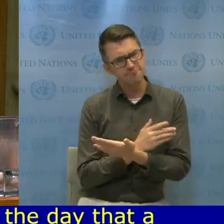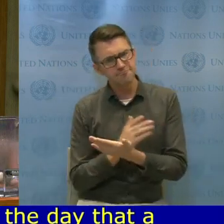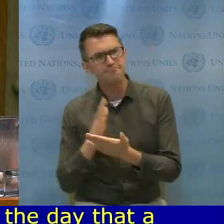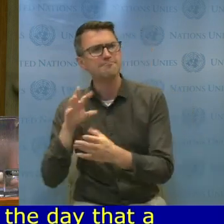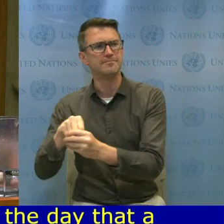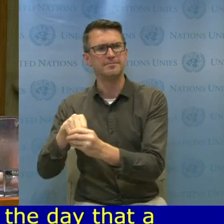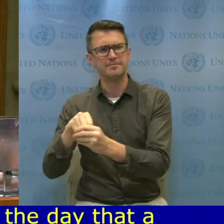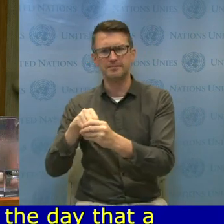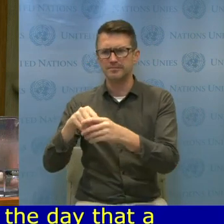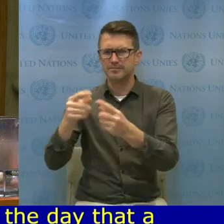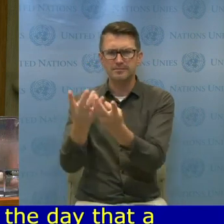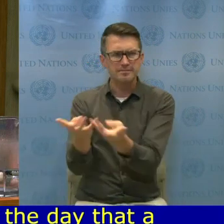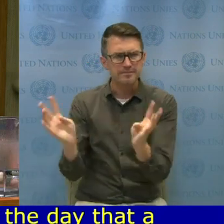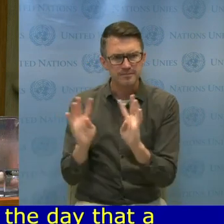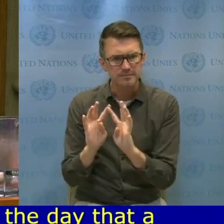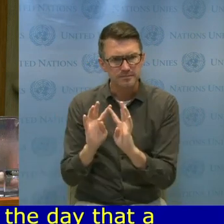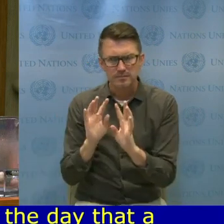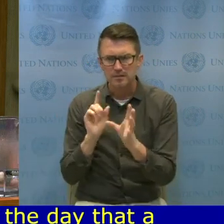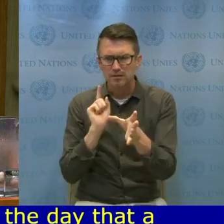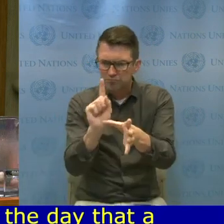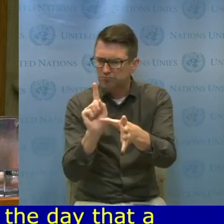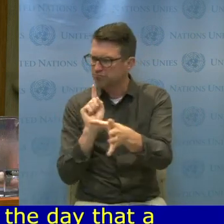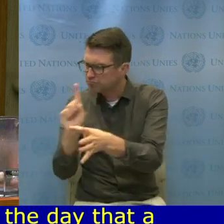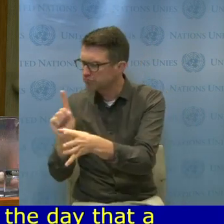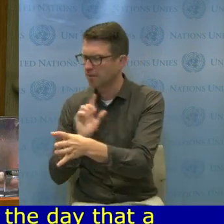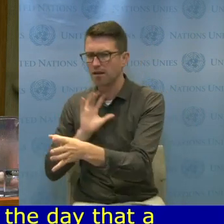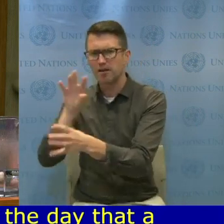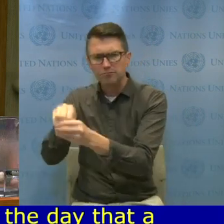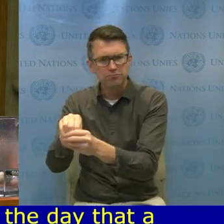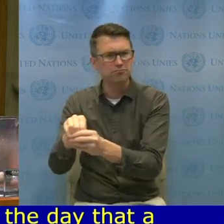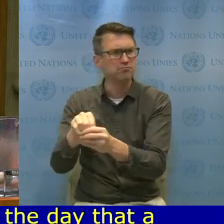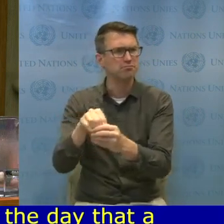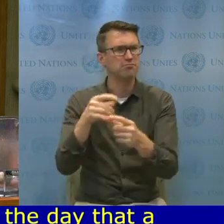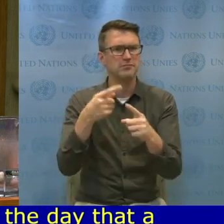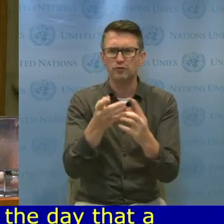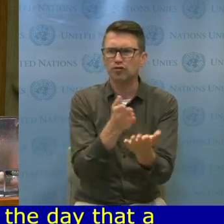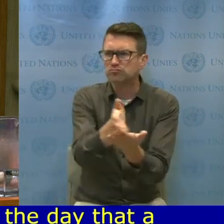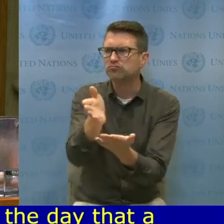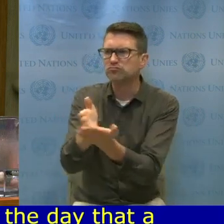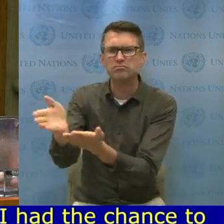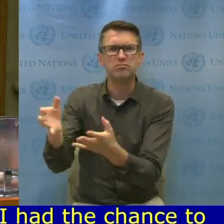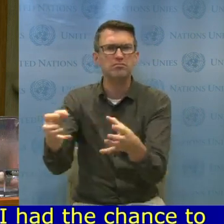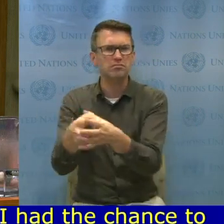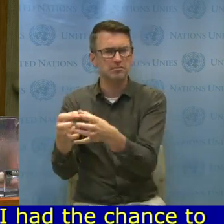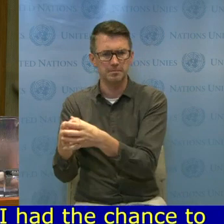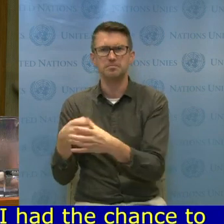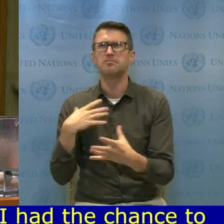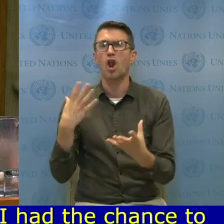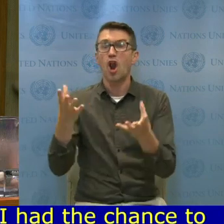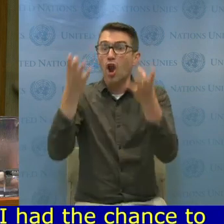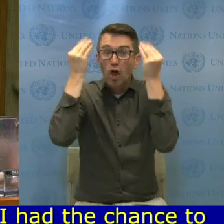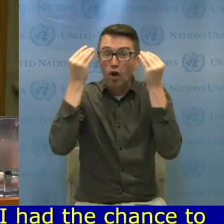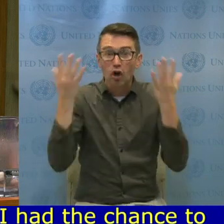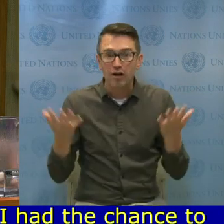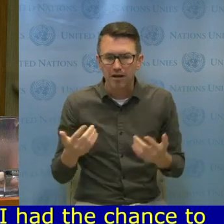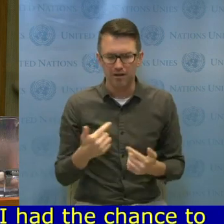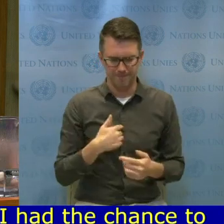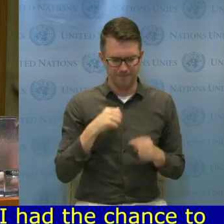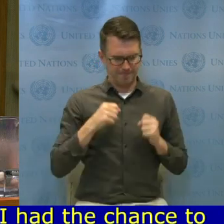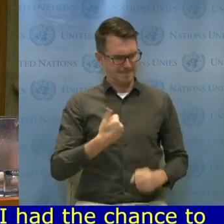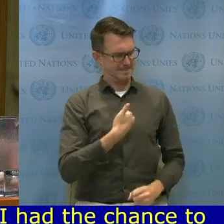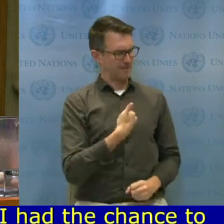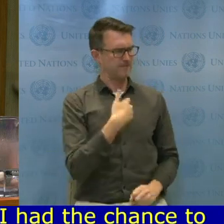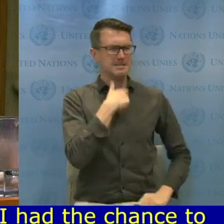I was learning to advocate for myself and to speak up for myself. I had friends and